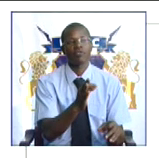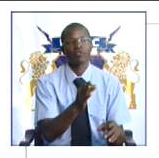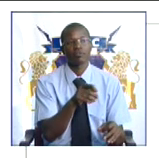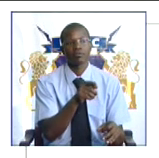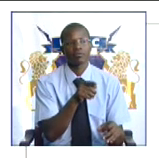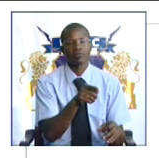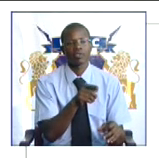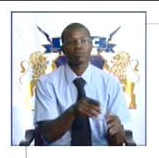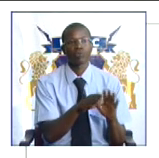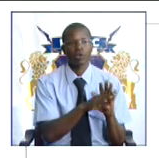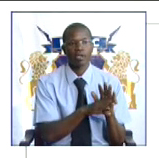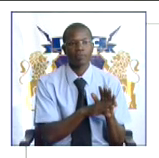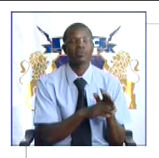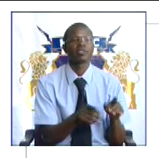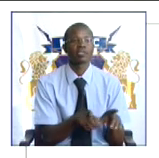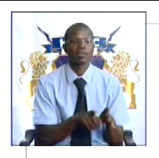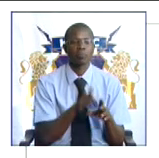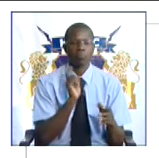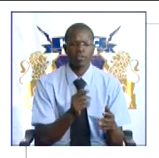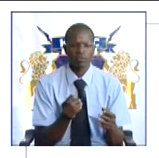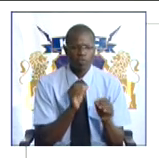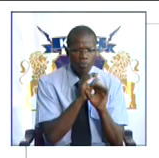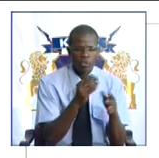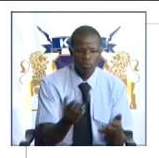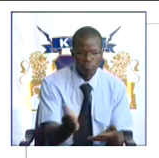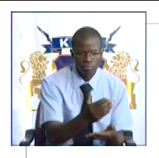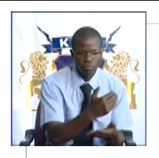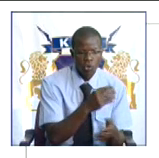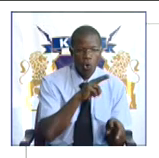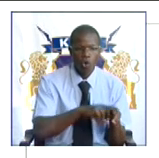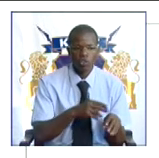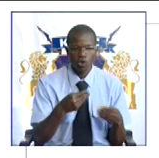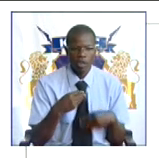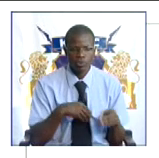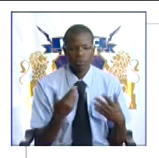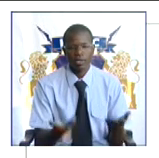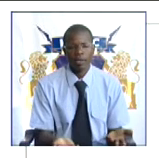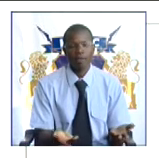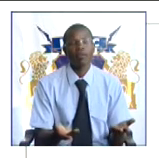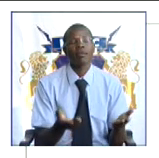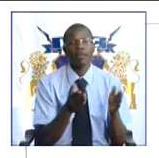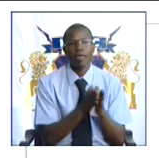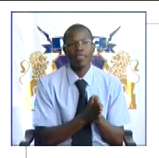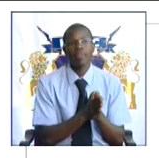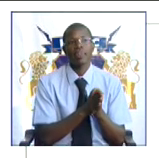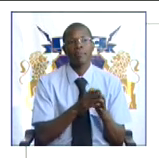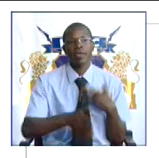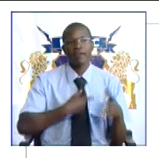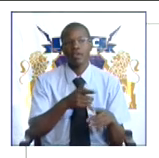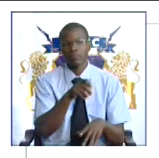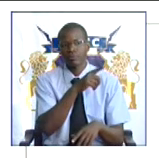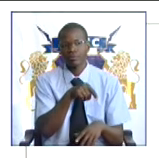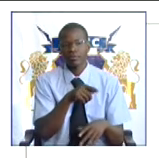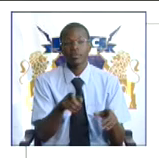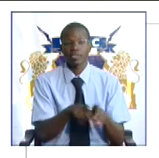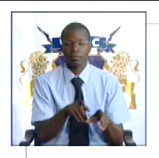gather intelligence on corruption and misconduct, with the responsibility for also compiling relevant